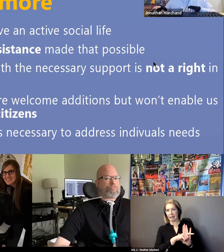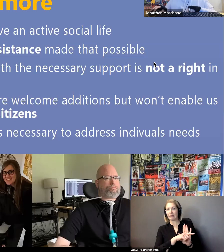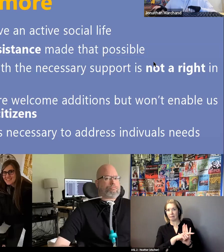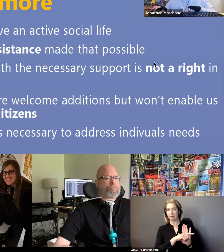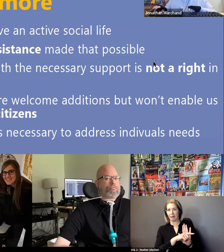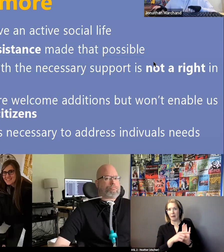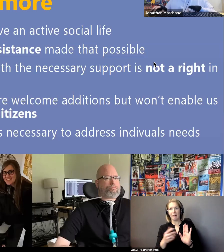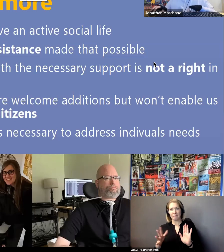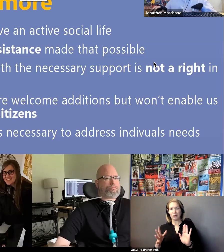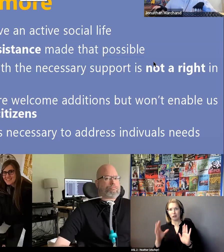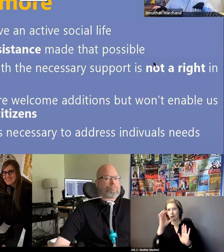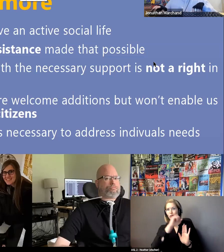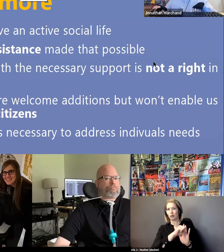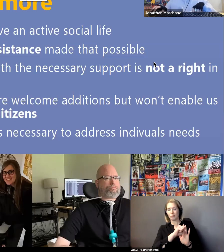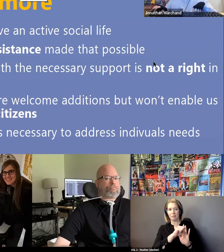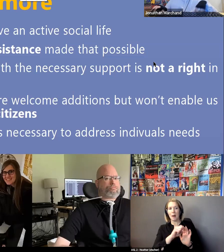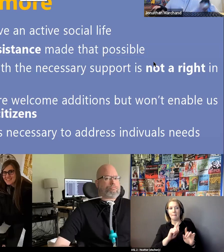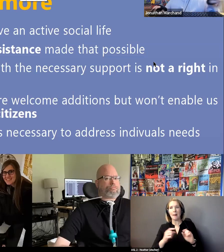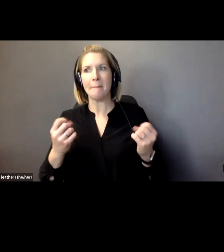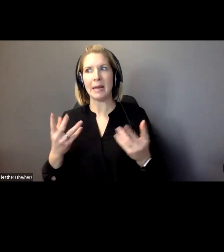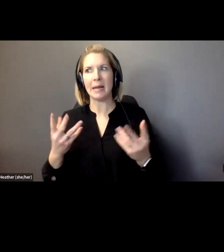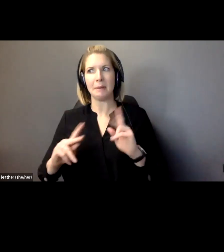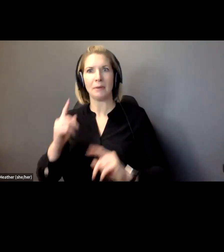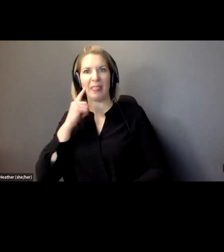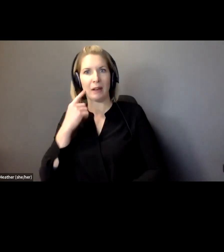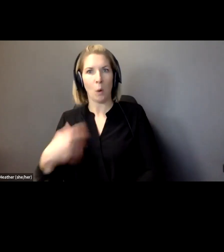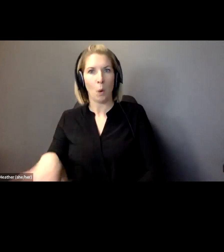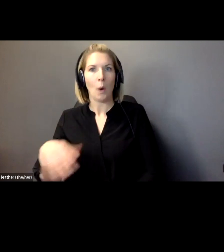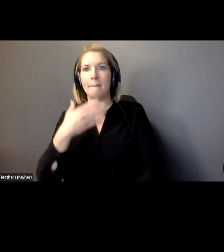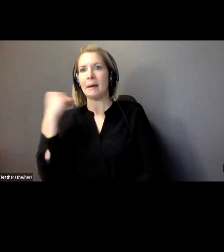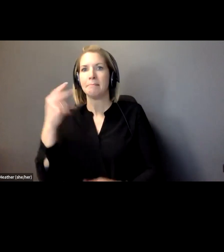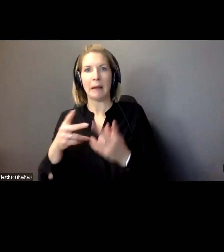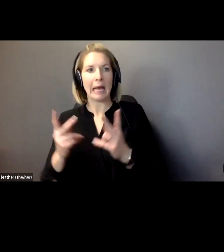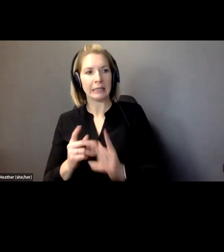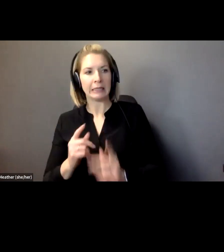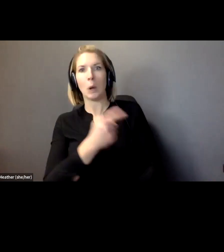funding is going. So now I will